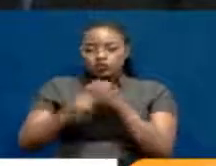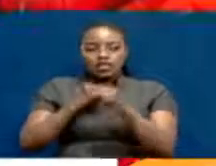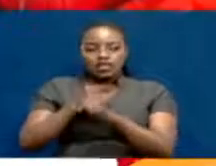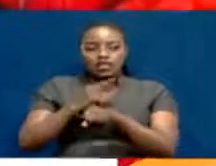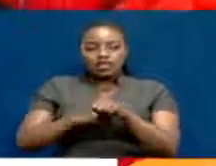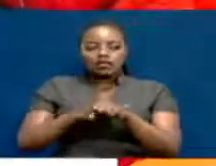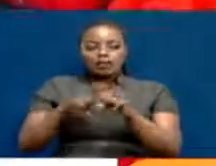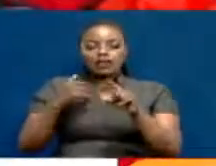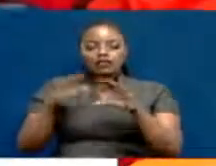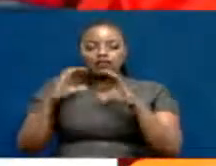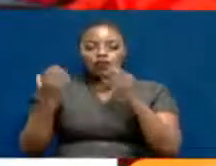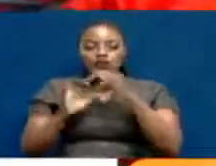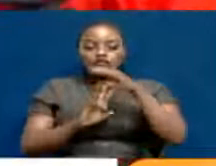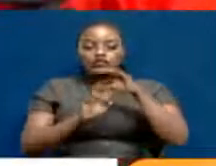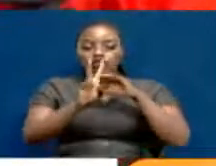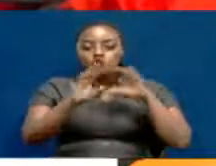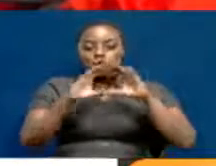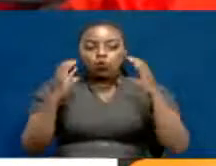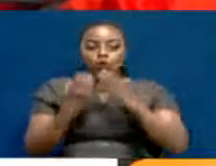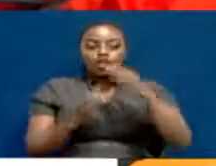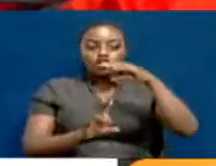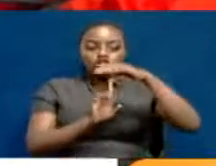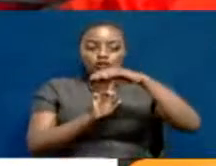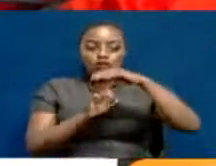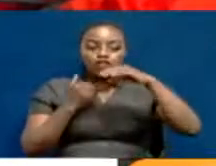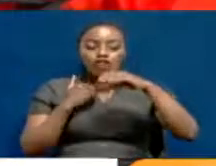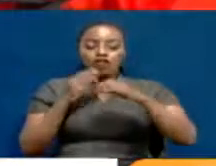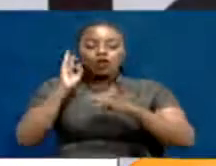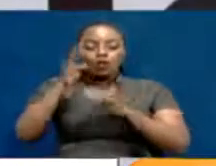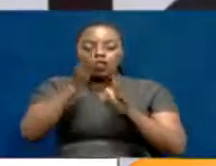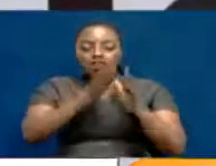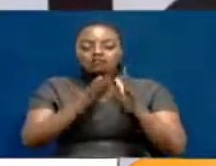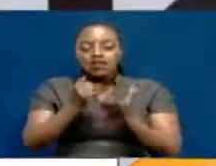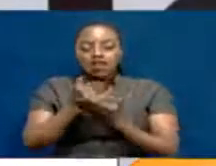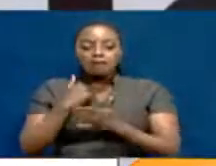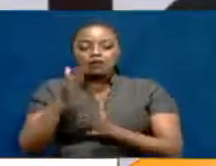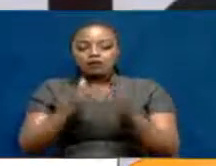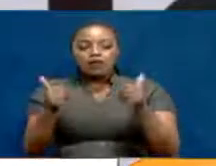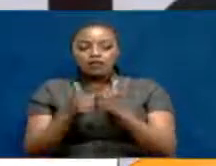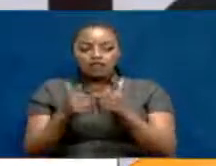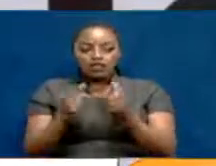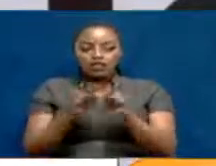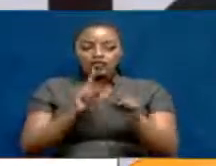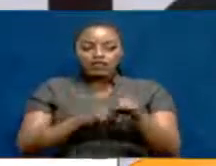that, we have the World Champs. We have 2 World Championships coming up. So it will help me prepare for all these games